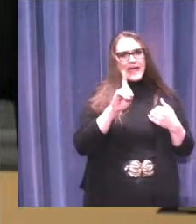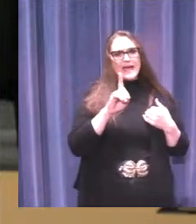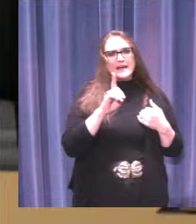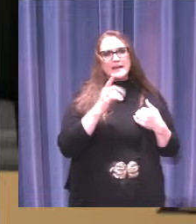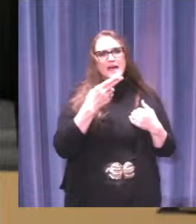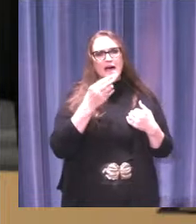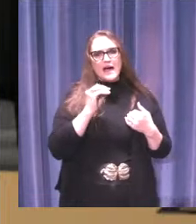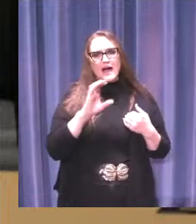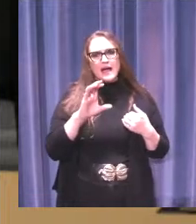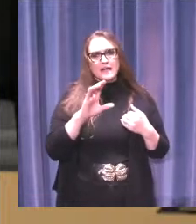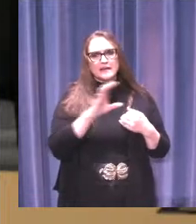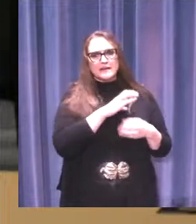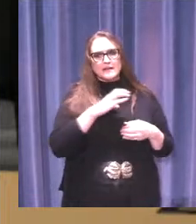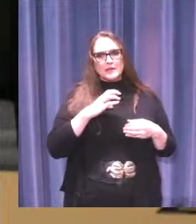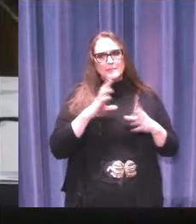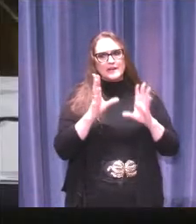meeting,